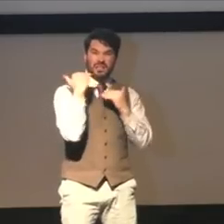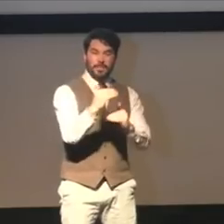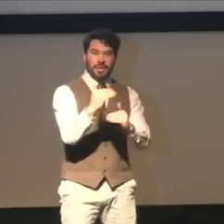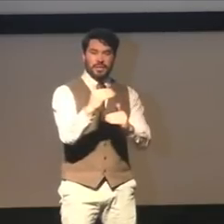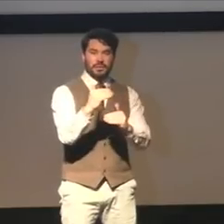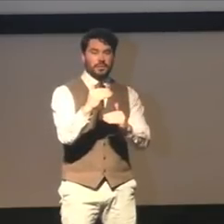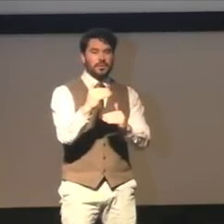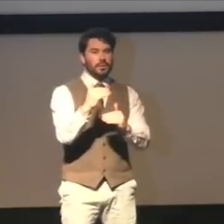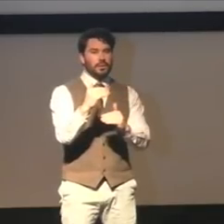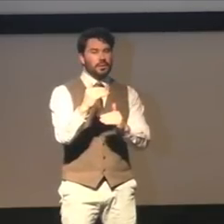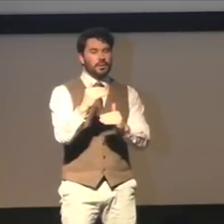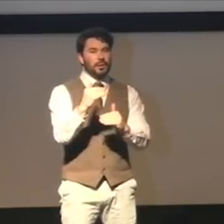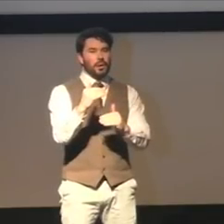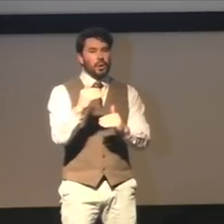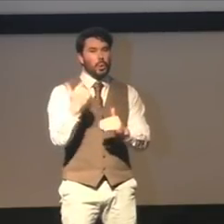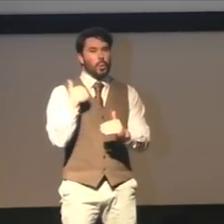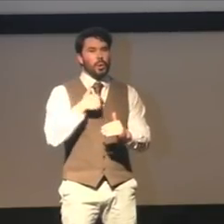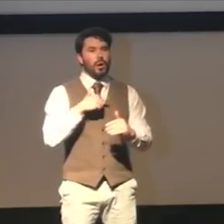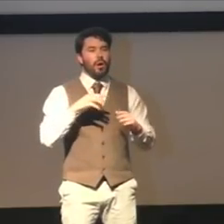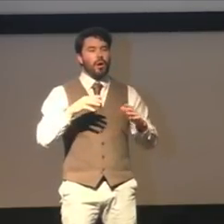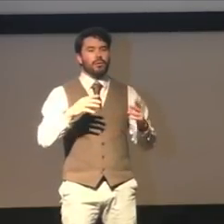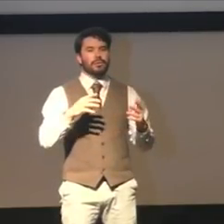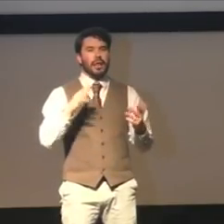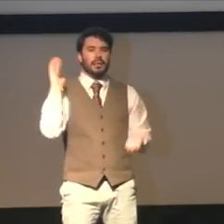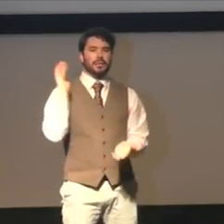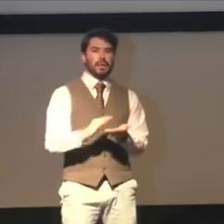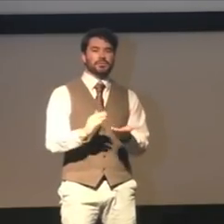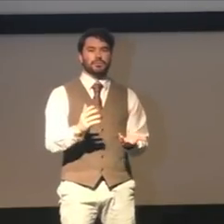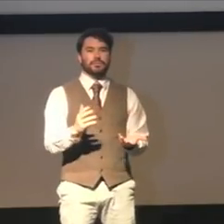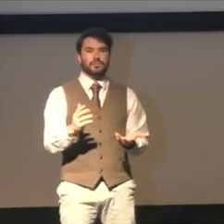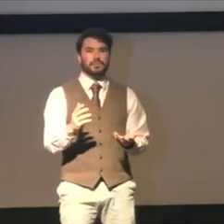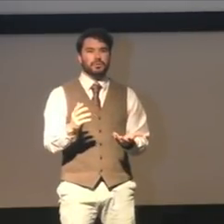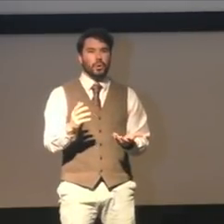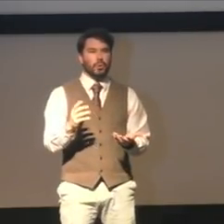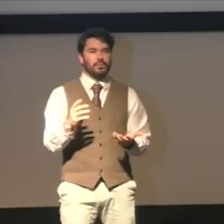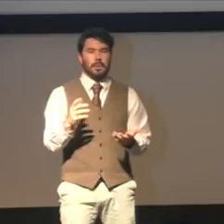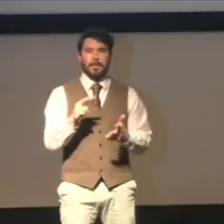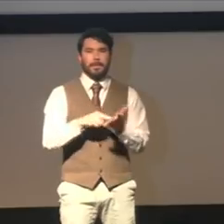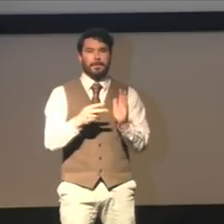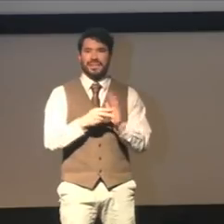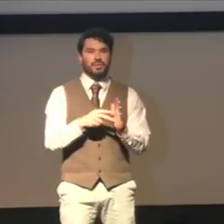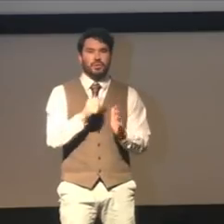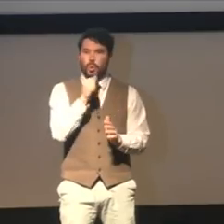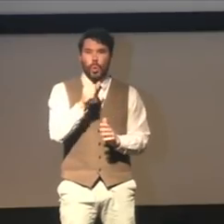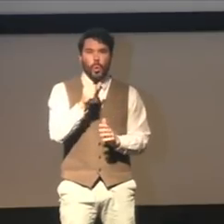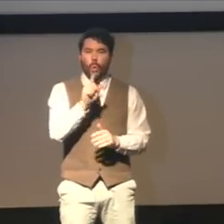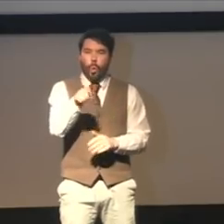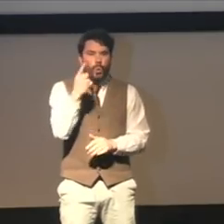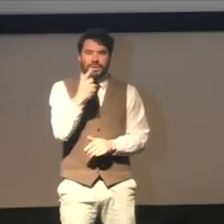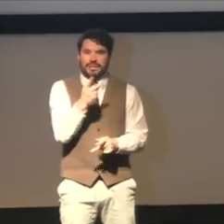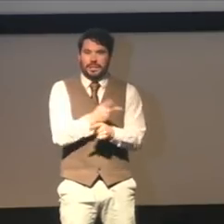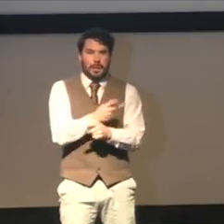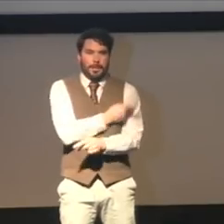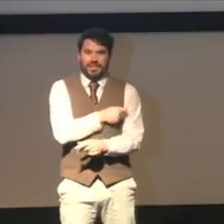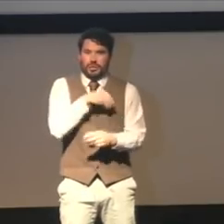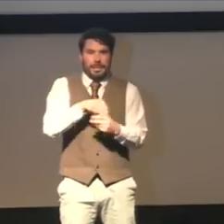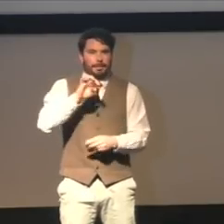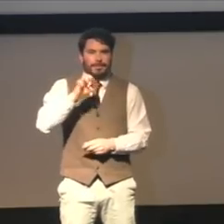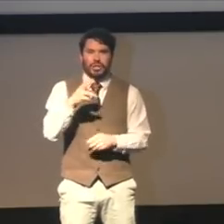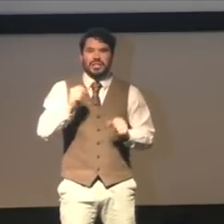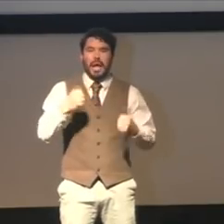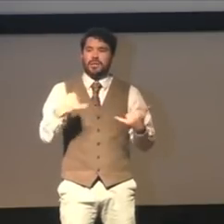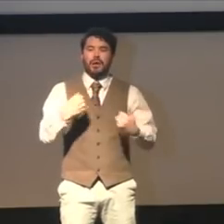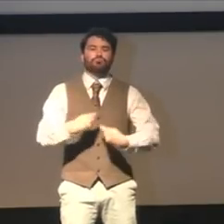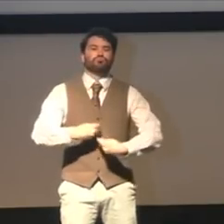just statewide, but national people providing virtual care. We need to maintain, you heard Nancy talk